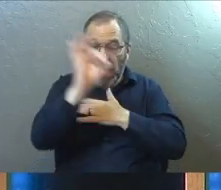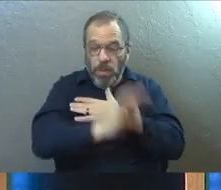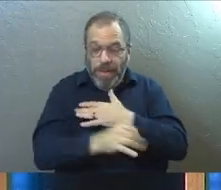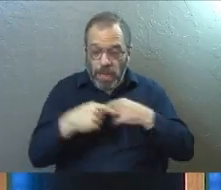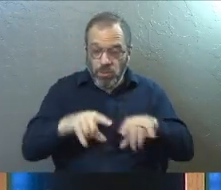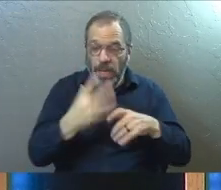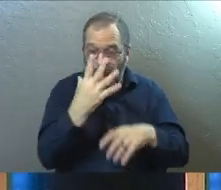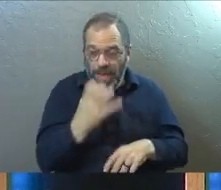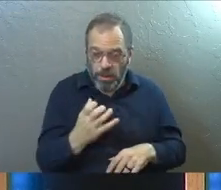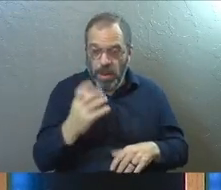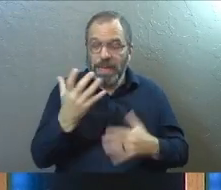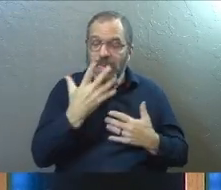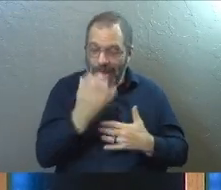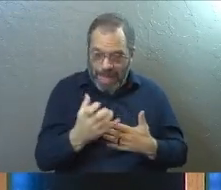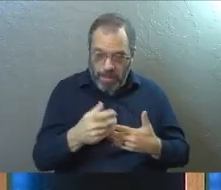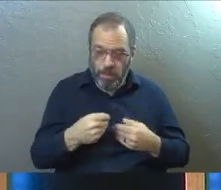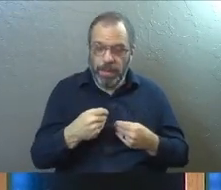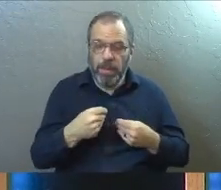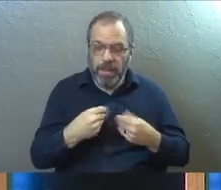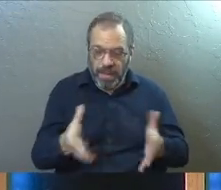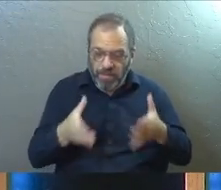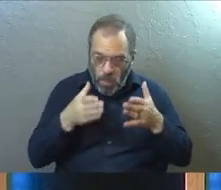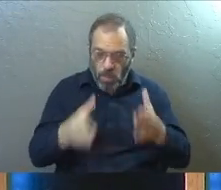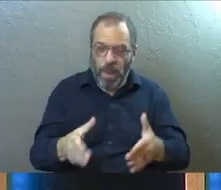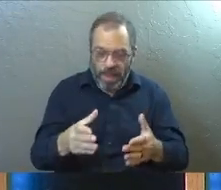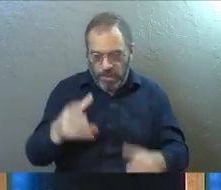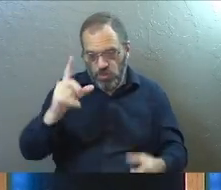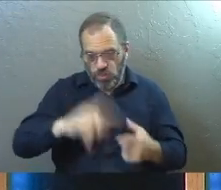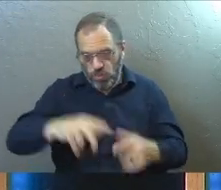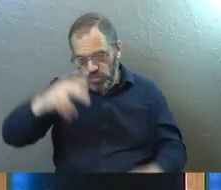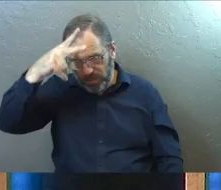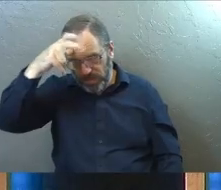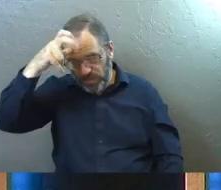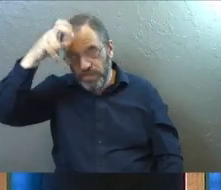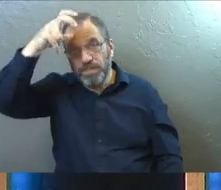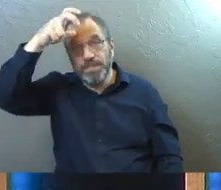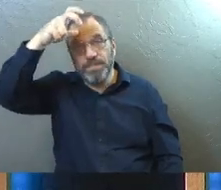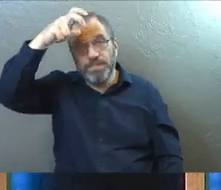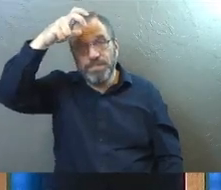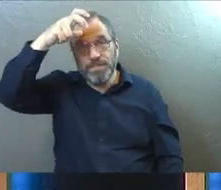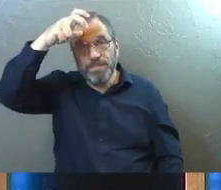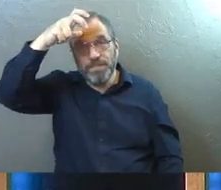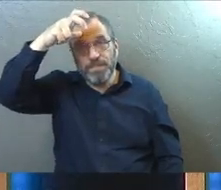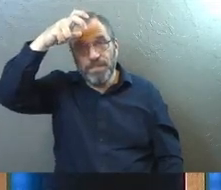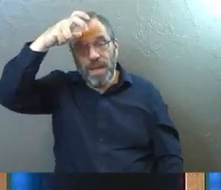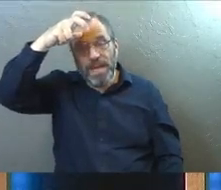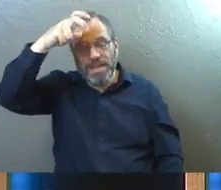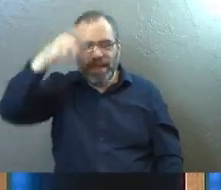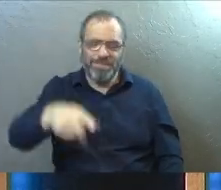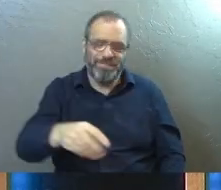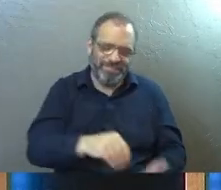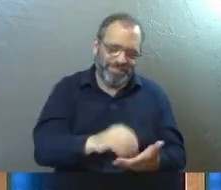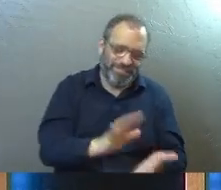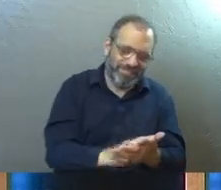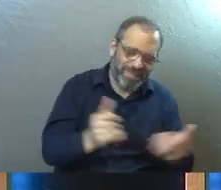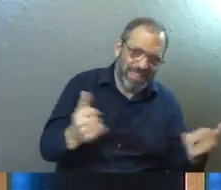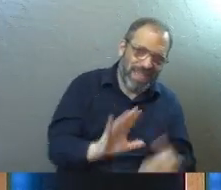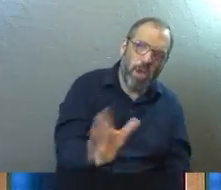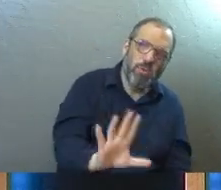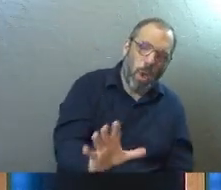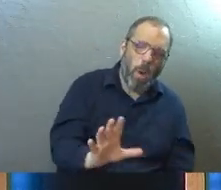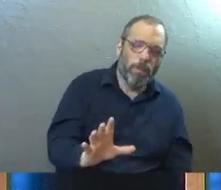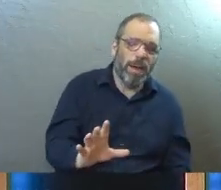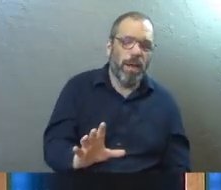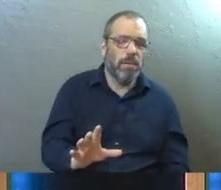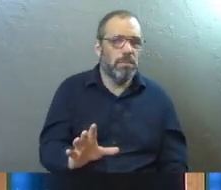you are still angry, for anger gives a foothold to the devil. Now, Paul doesn't put this in there to necessarily scare us, but I think it